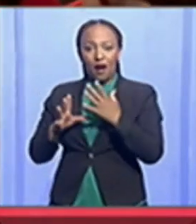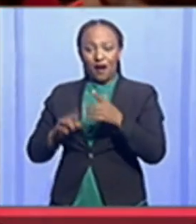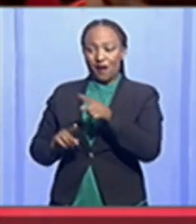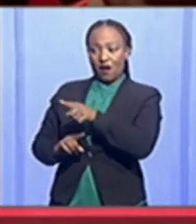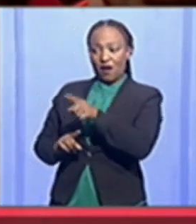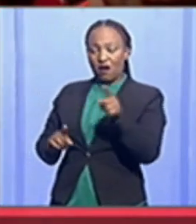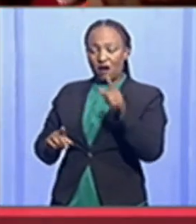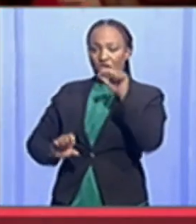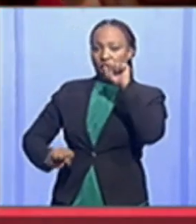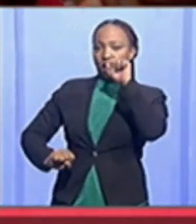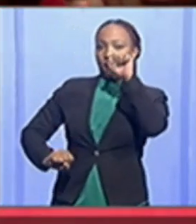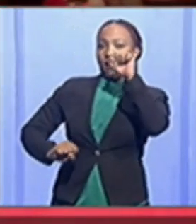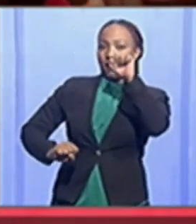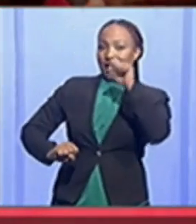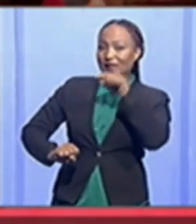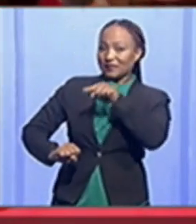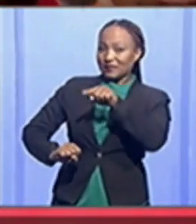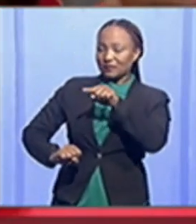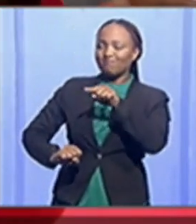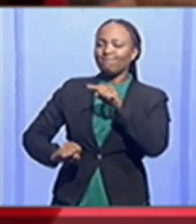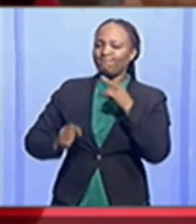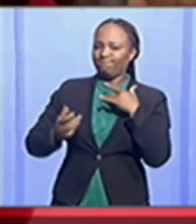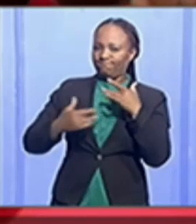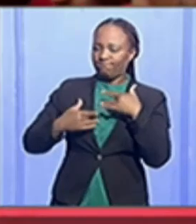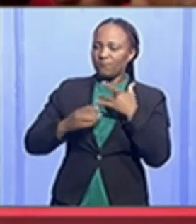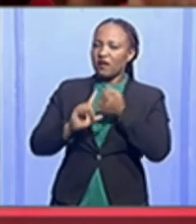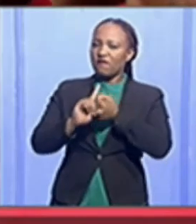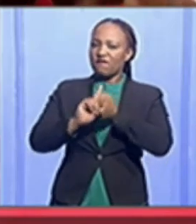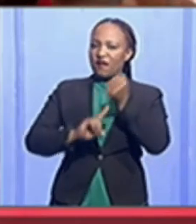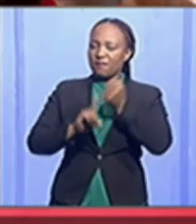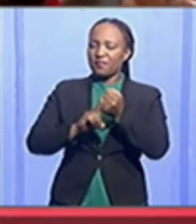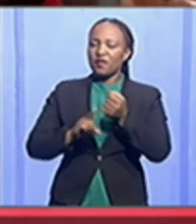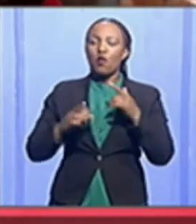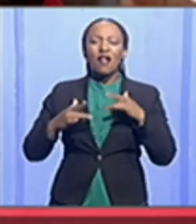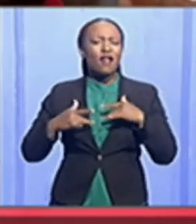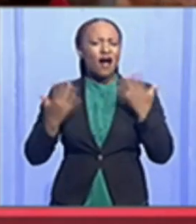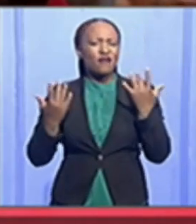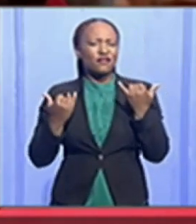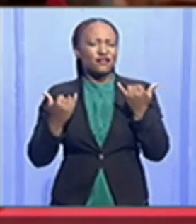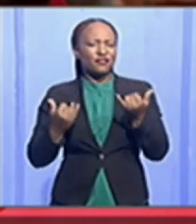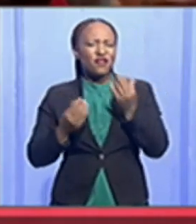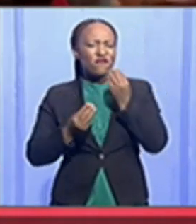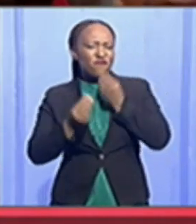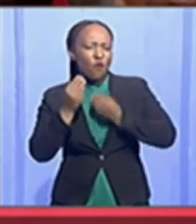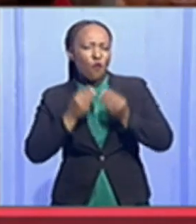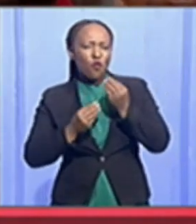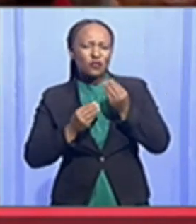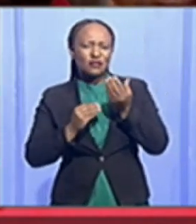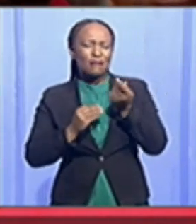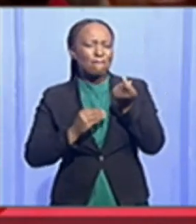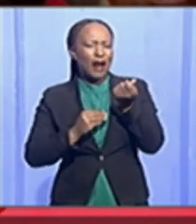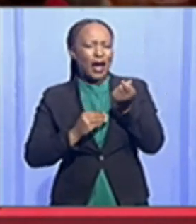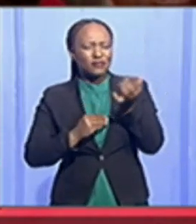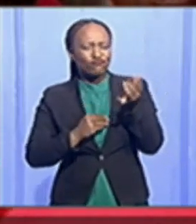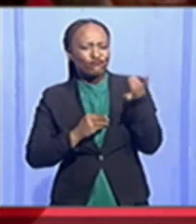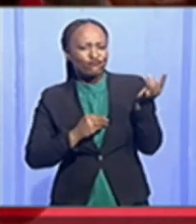of living crisis that has now engulfed every part of society, high food prices,